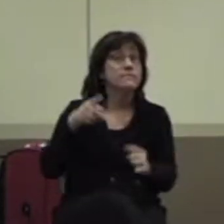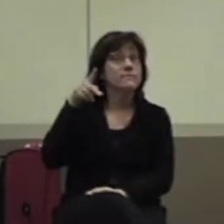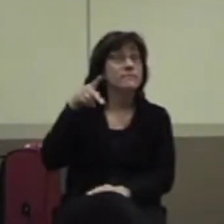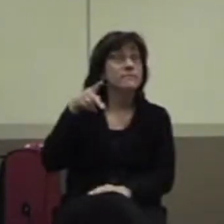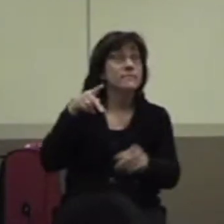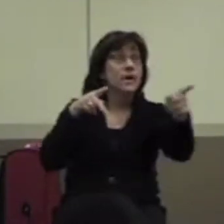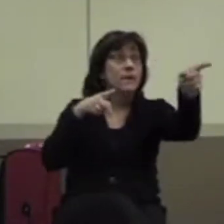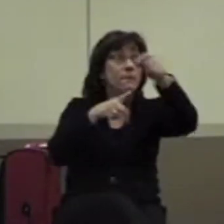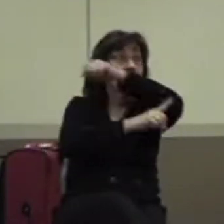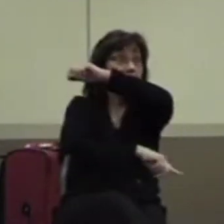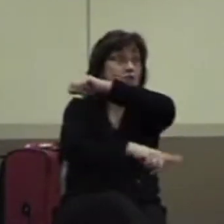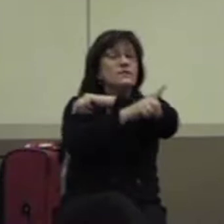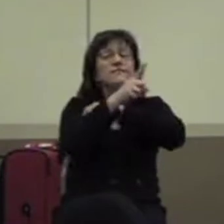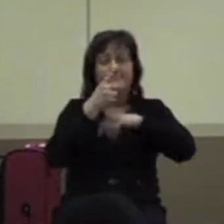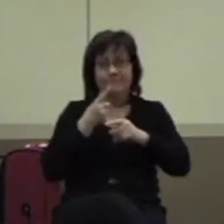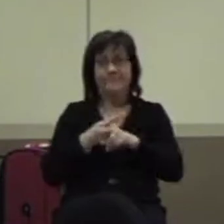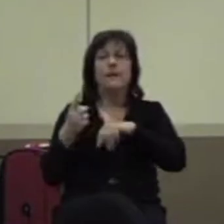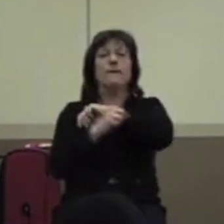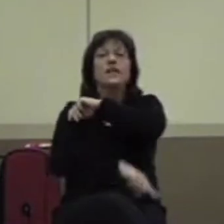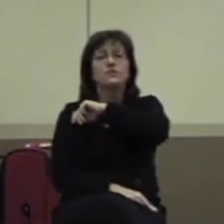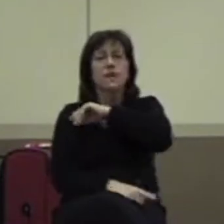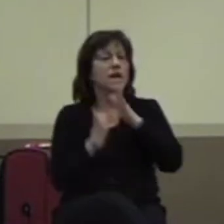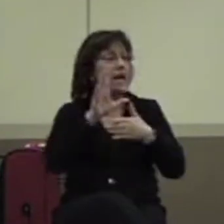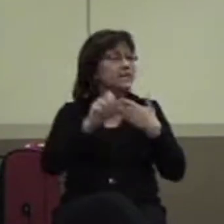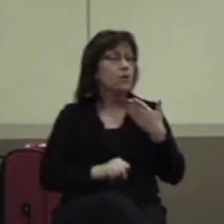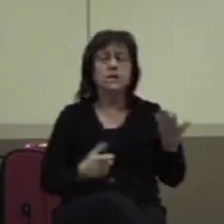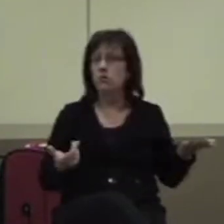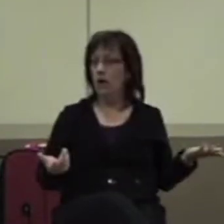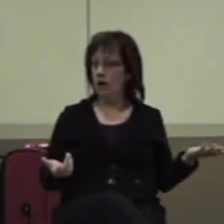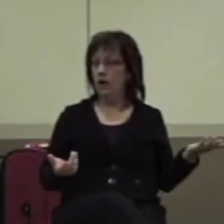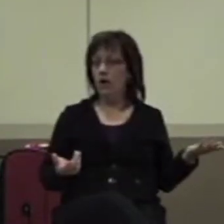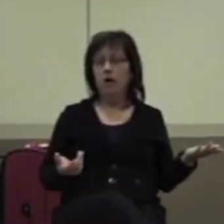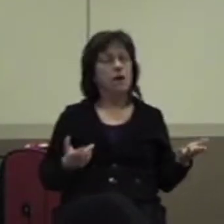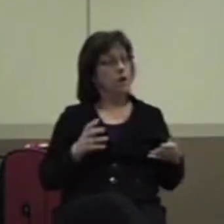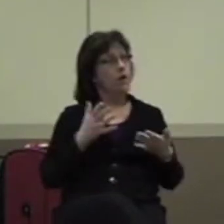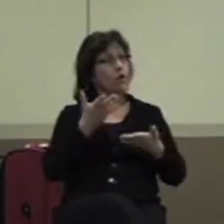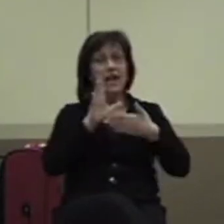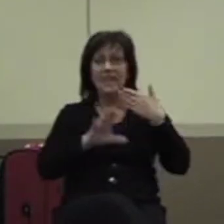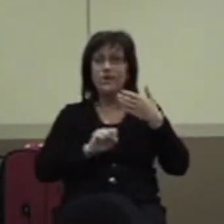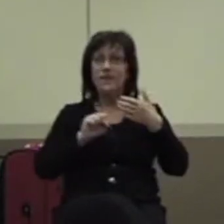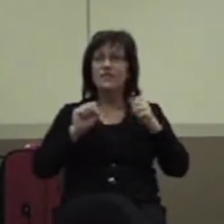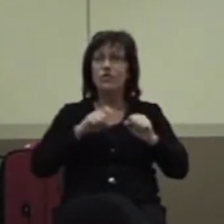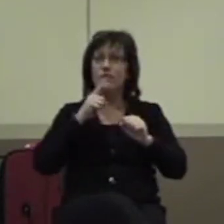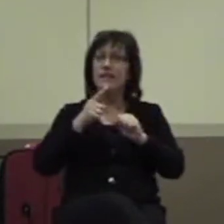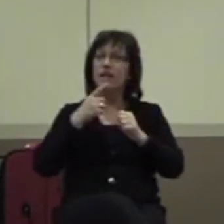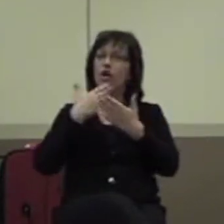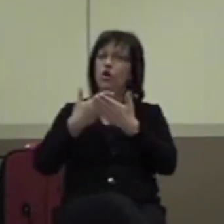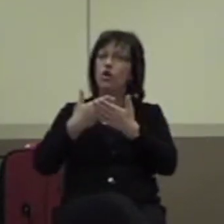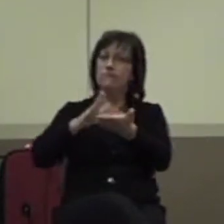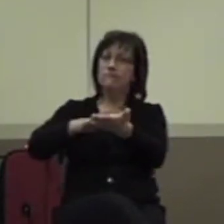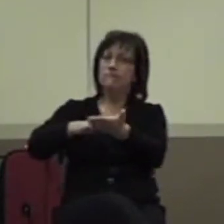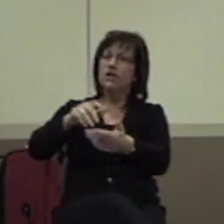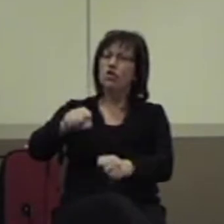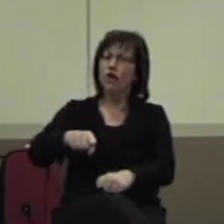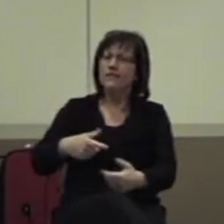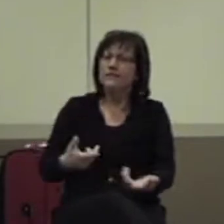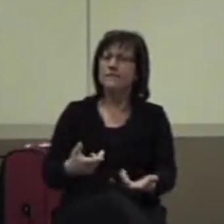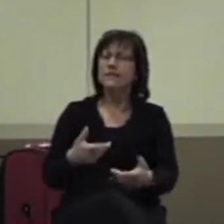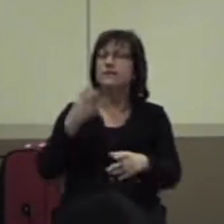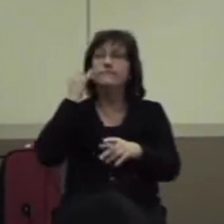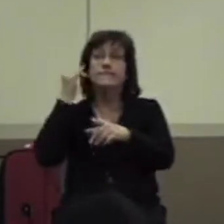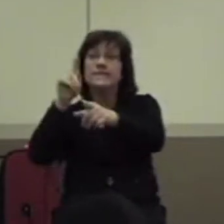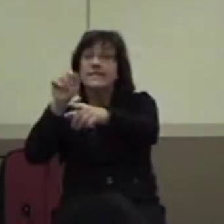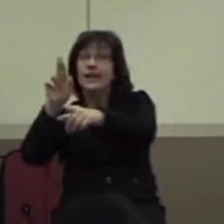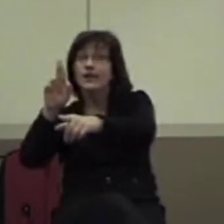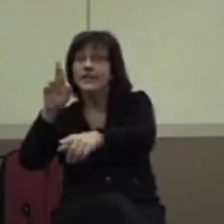Starts with a P. Punishment. Well, consequences can be a good thing. Let's